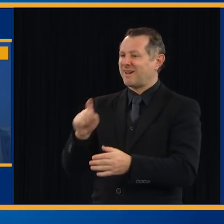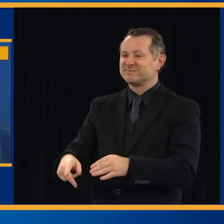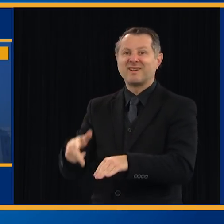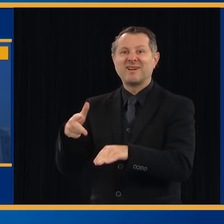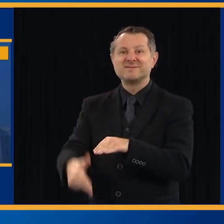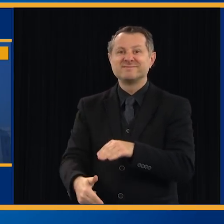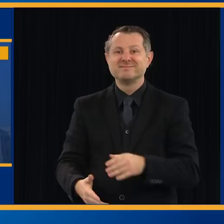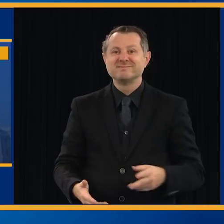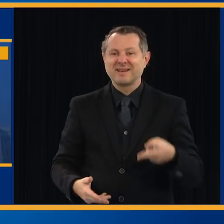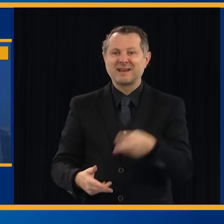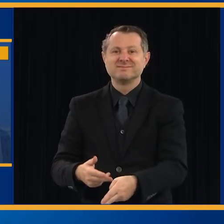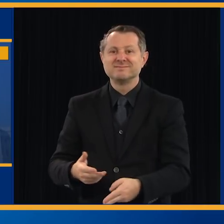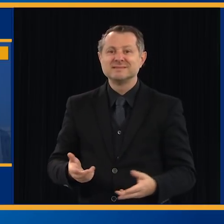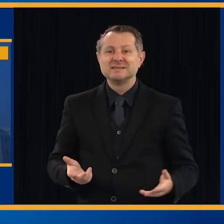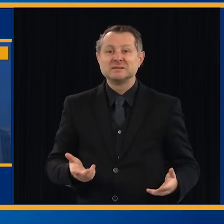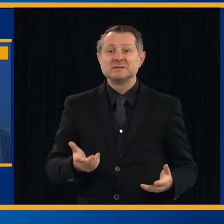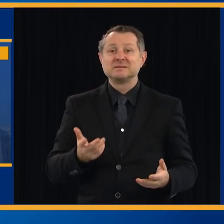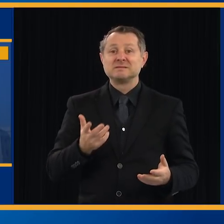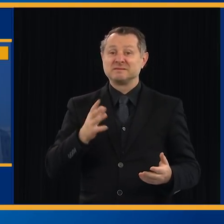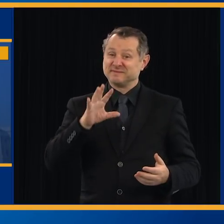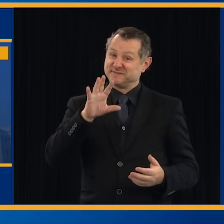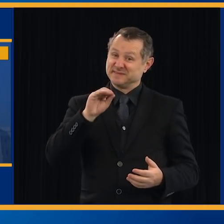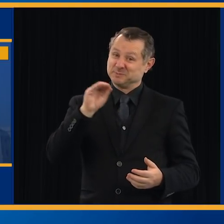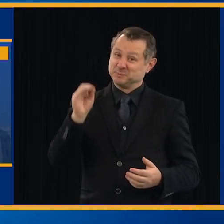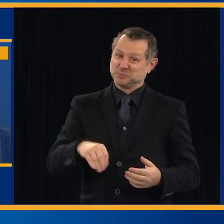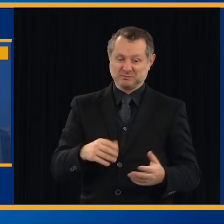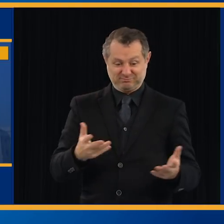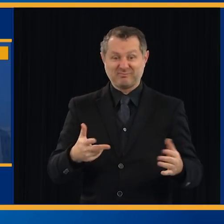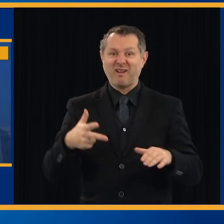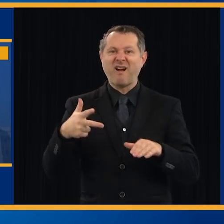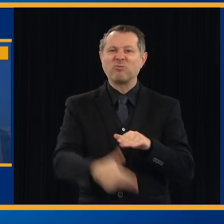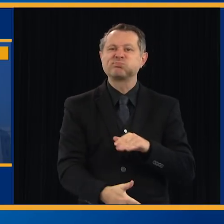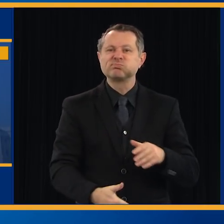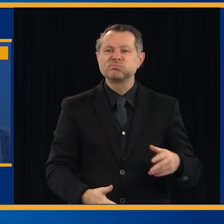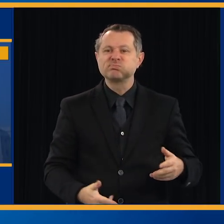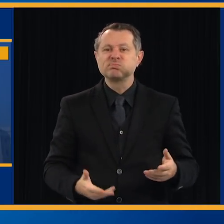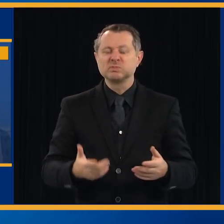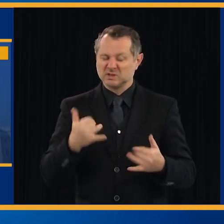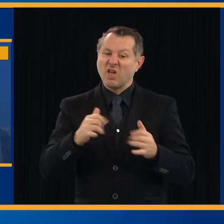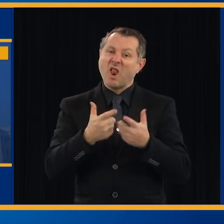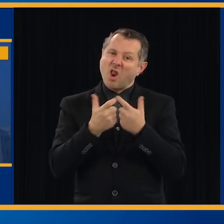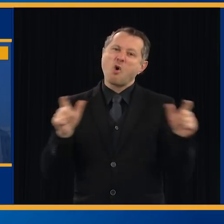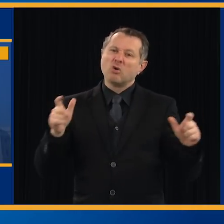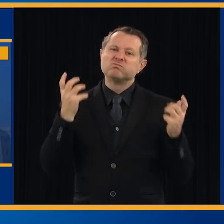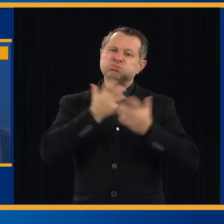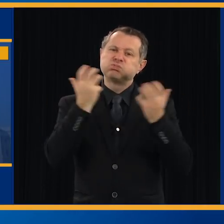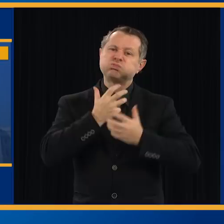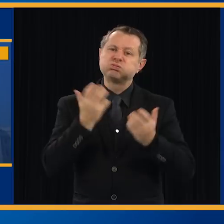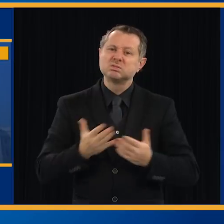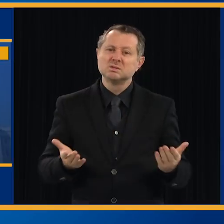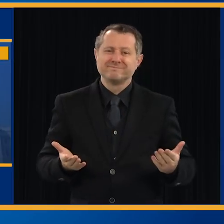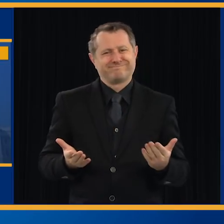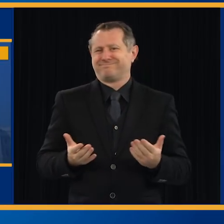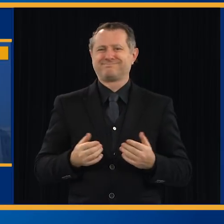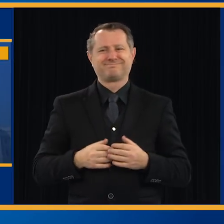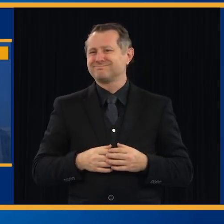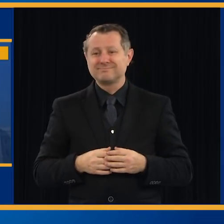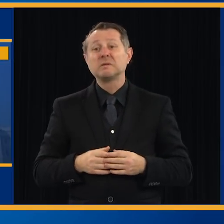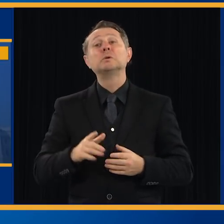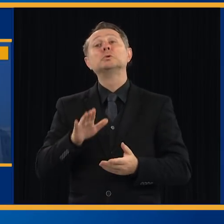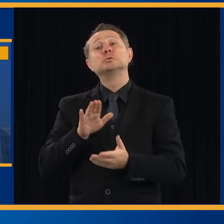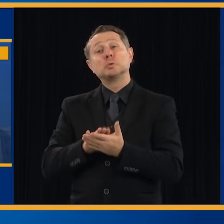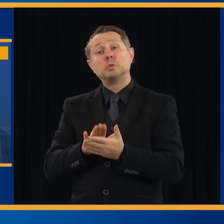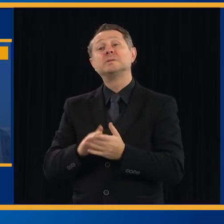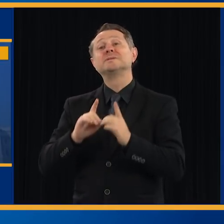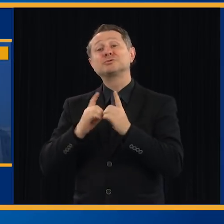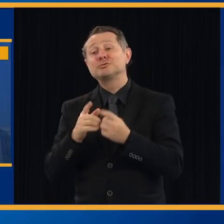of close to 50% in the state of New York, where school districts would only get half of the